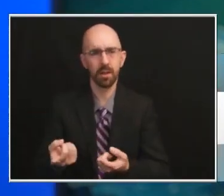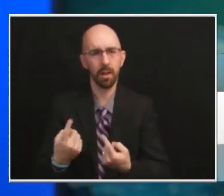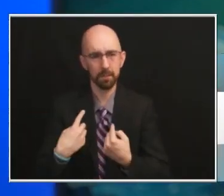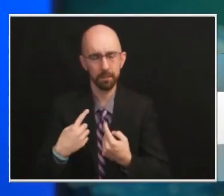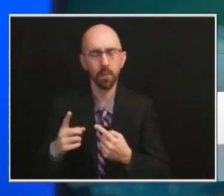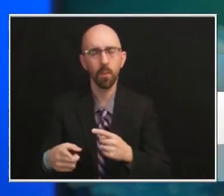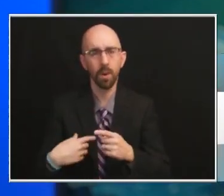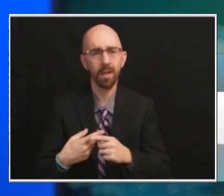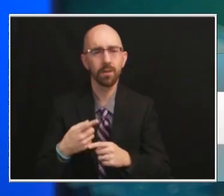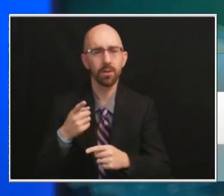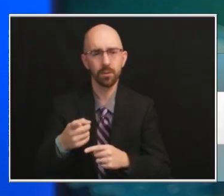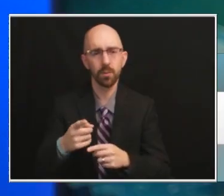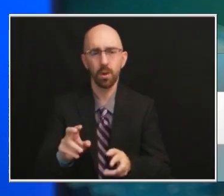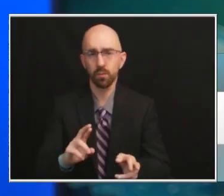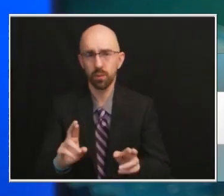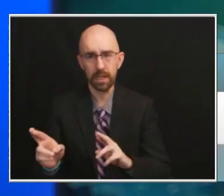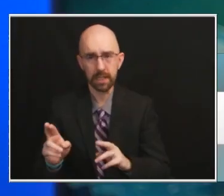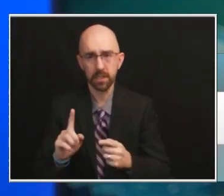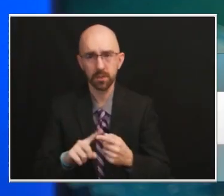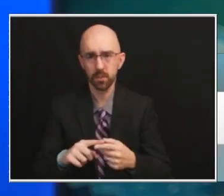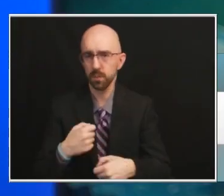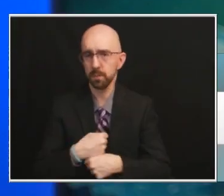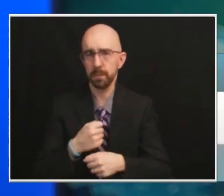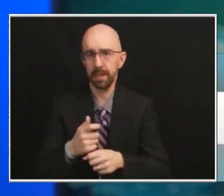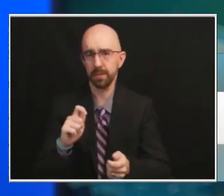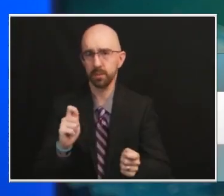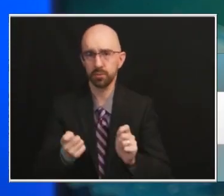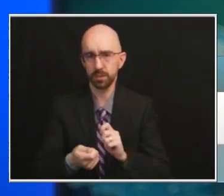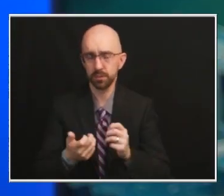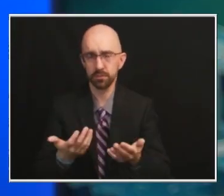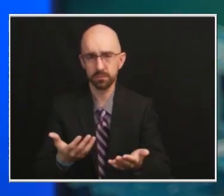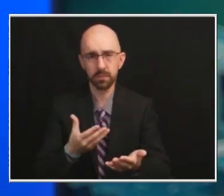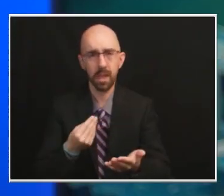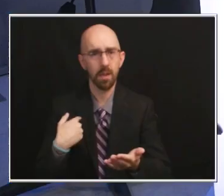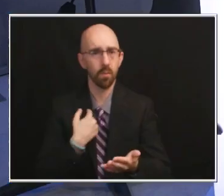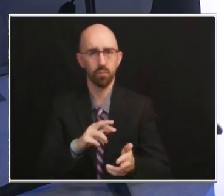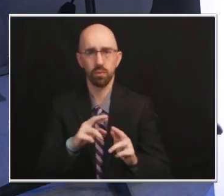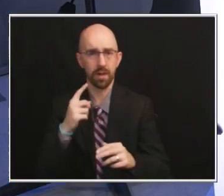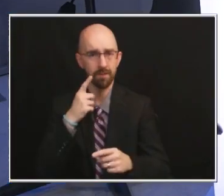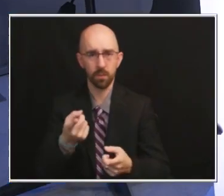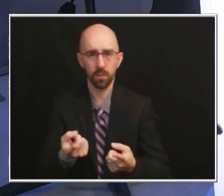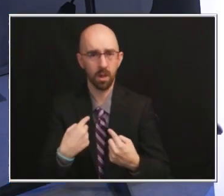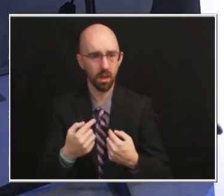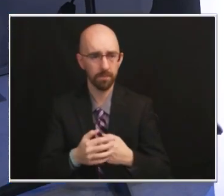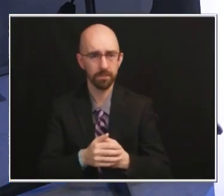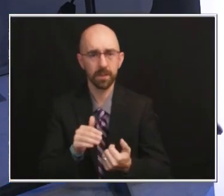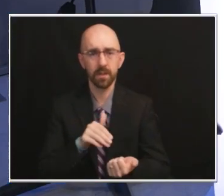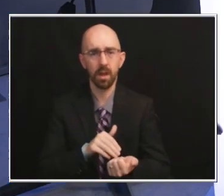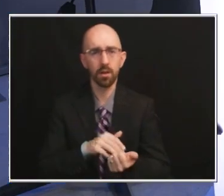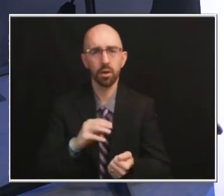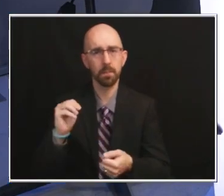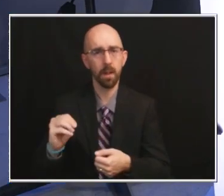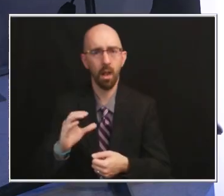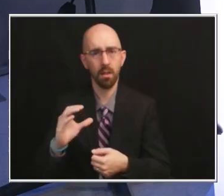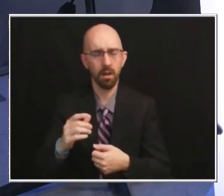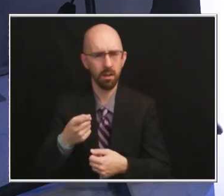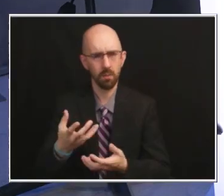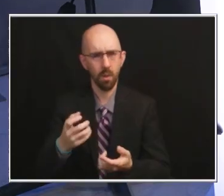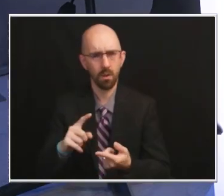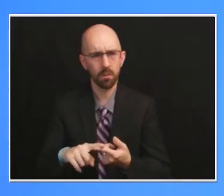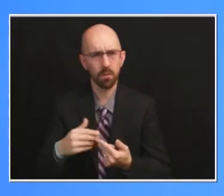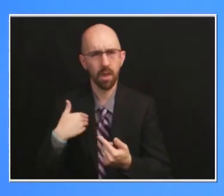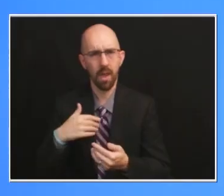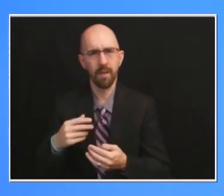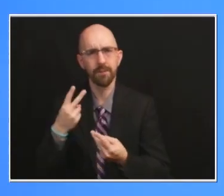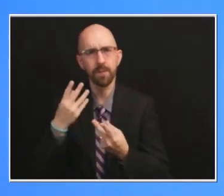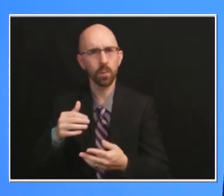are ready to make a change, and we're ready for you. Dr. McCulloch, what would you like our viewers to take away from this? So